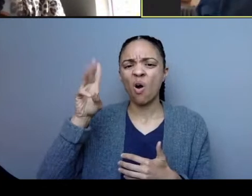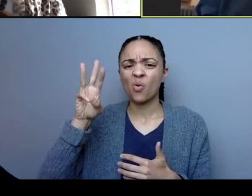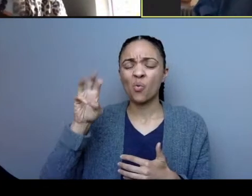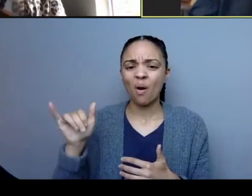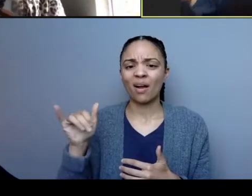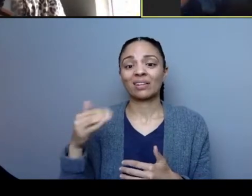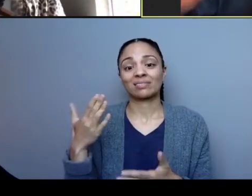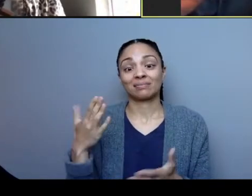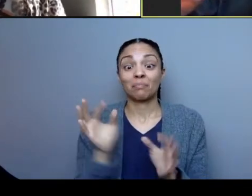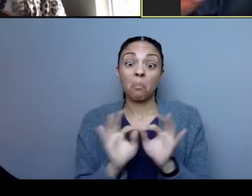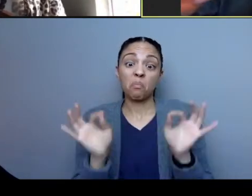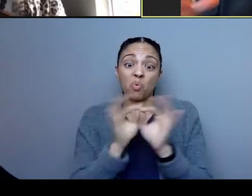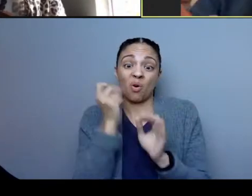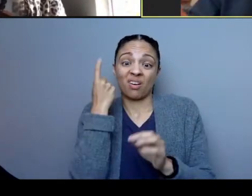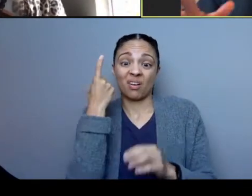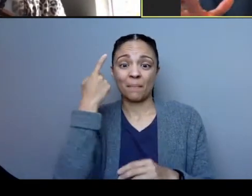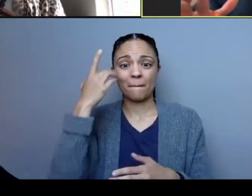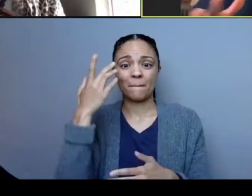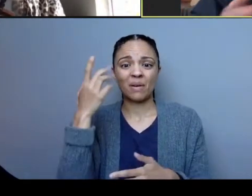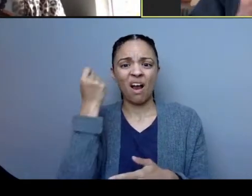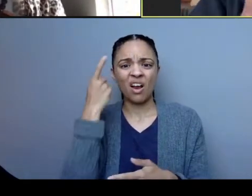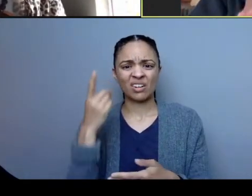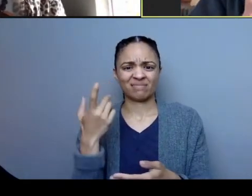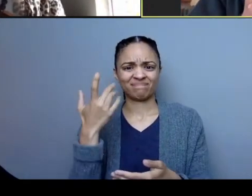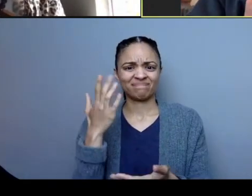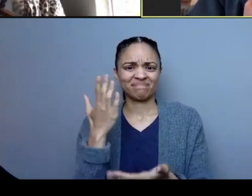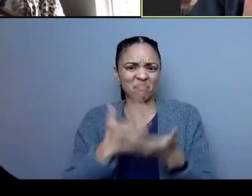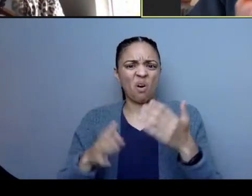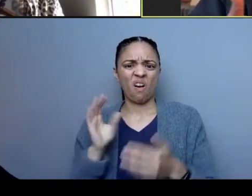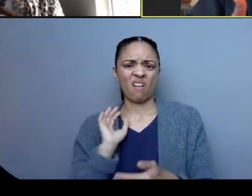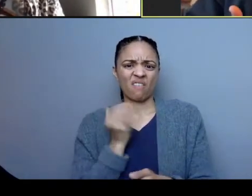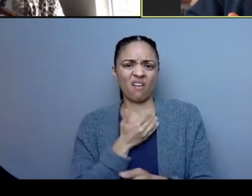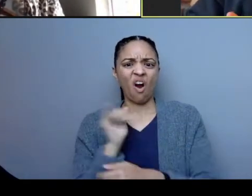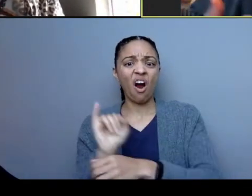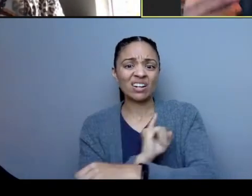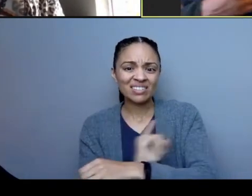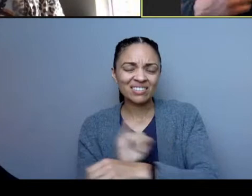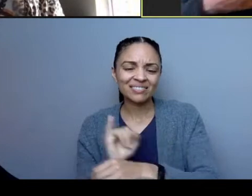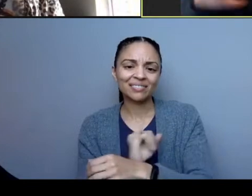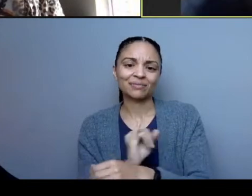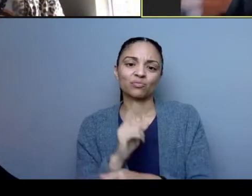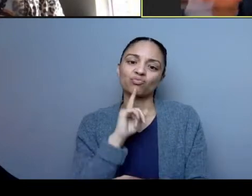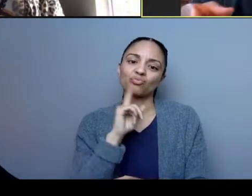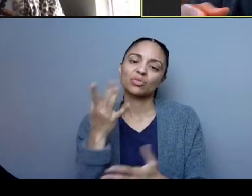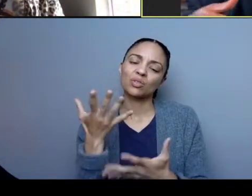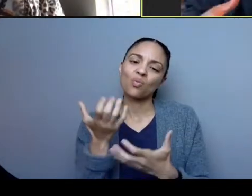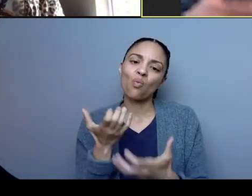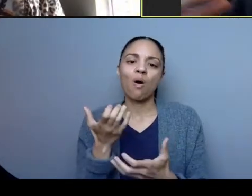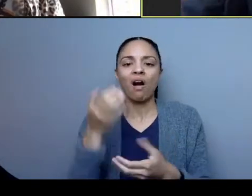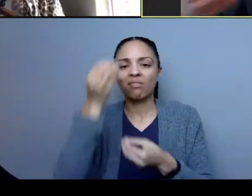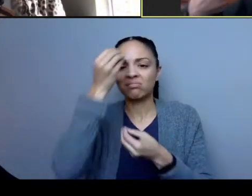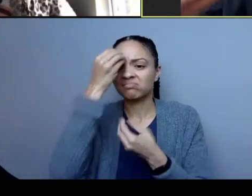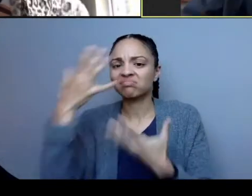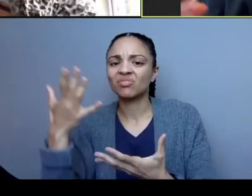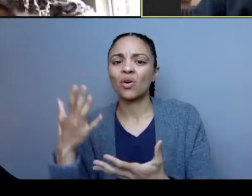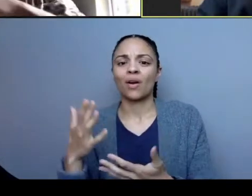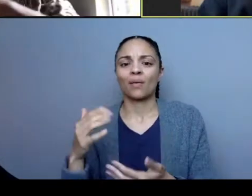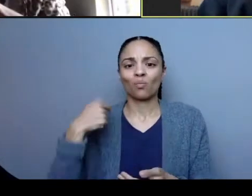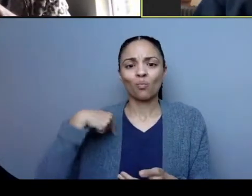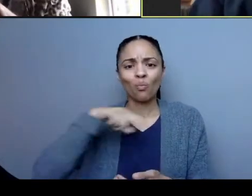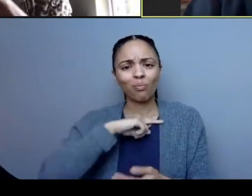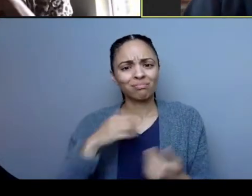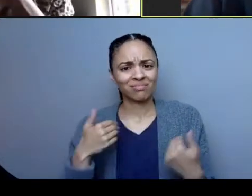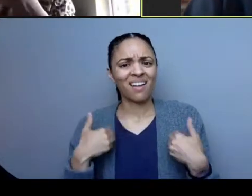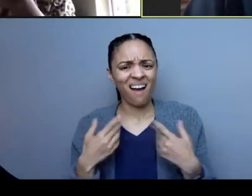industry, that we're trying to flip so that, like, yo, our people know that they have a place too, that we're doing something that caters to you, that is for you, by you, you know what I